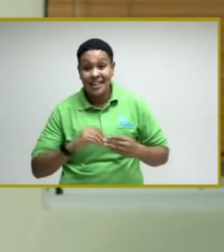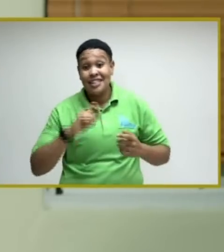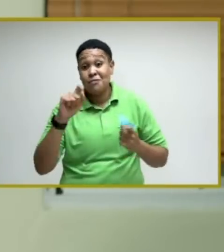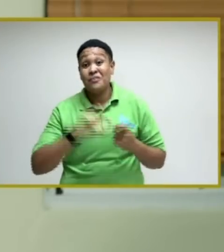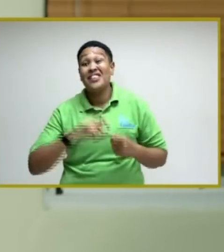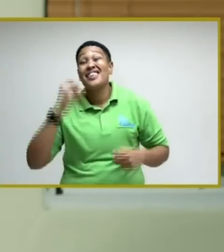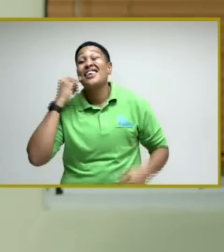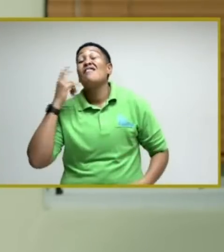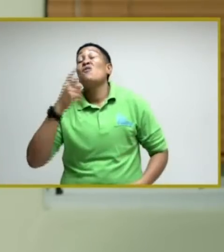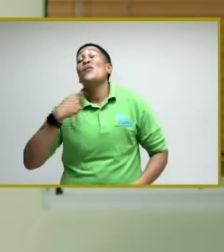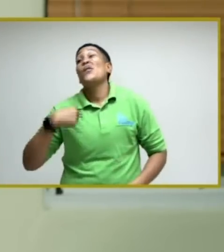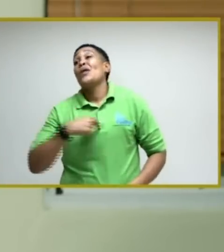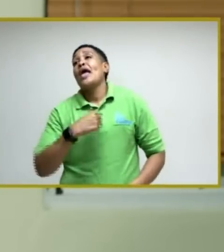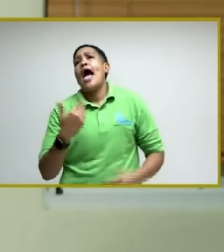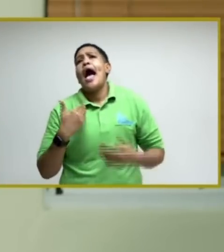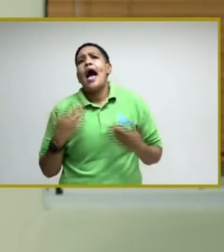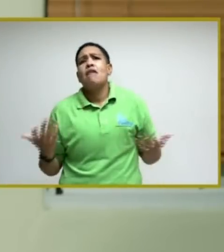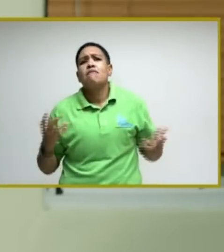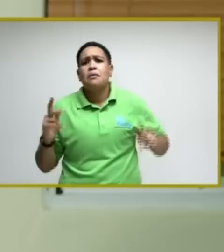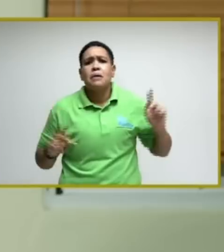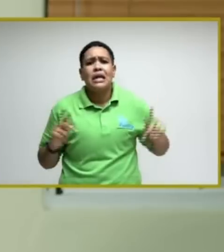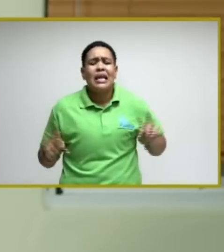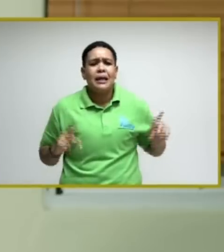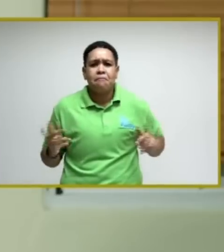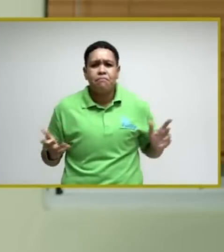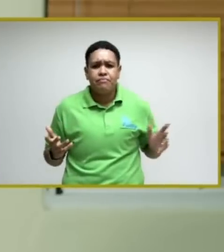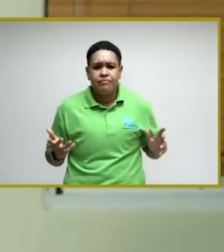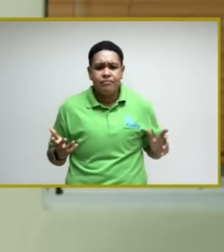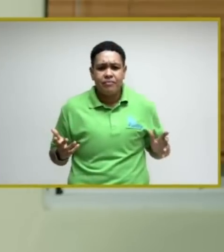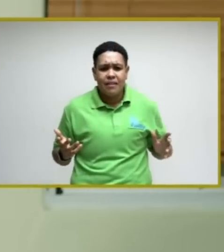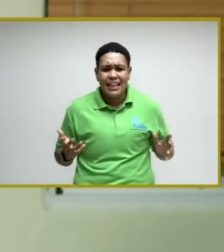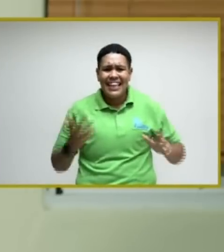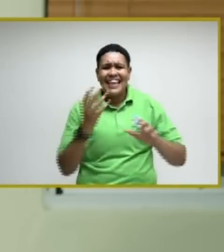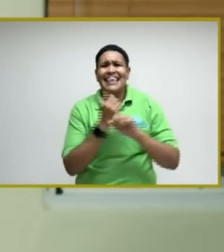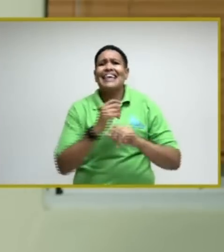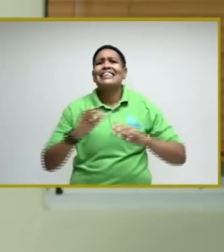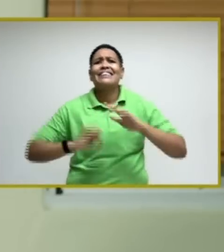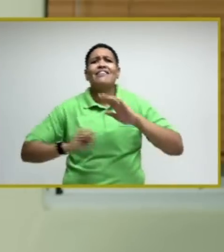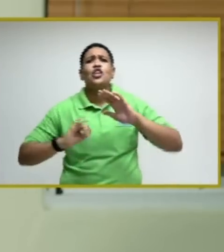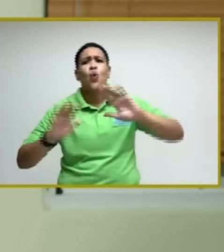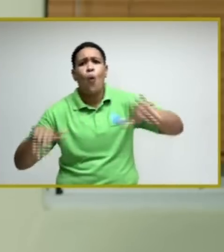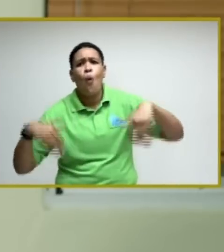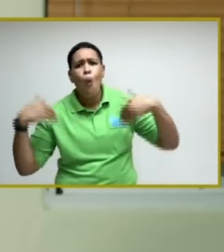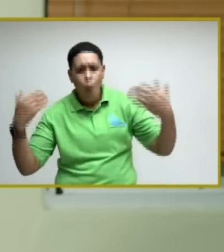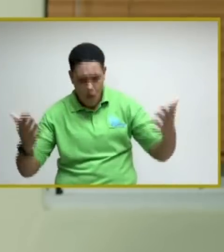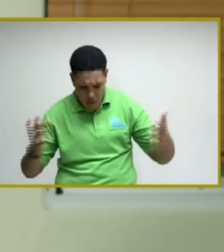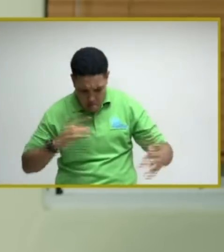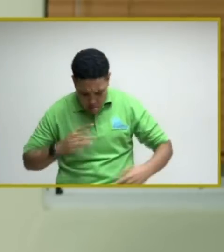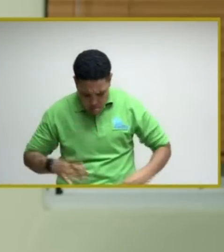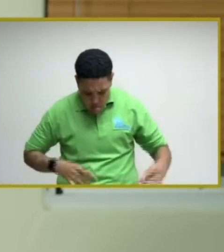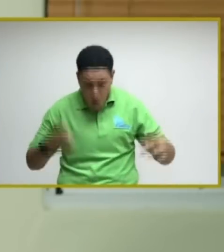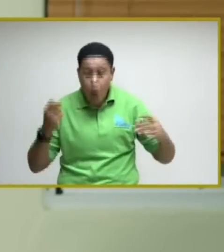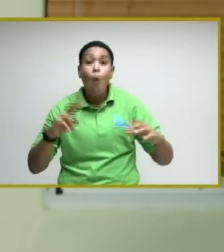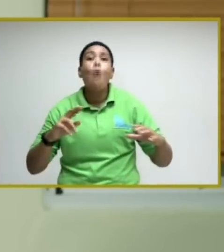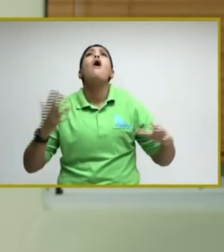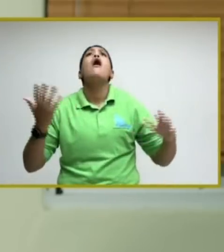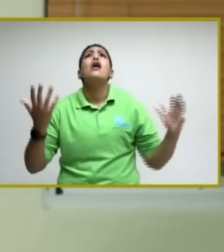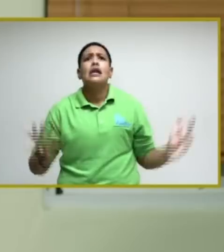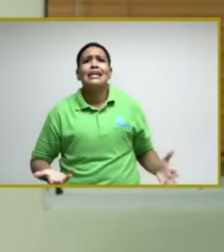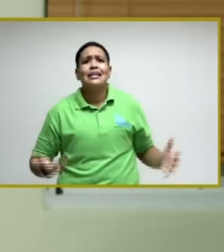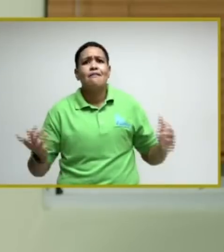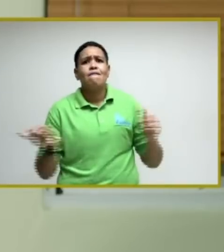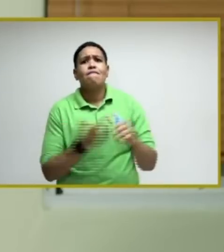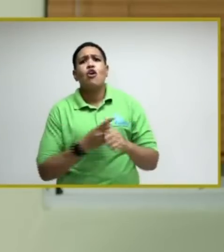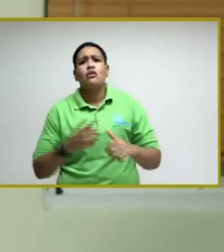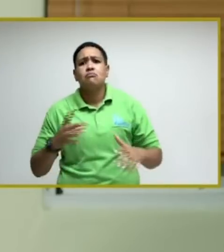it is that we have persons getting reinfected or getting for a first